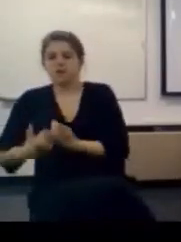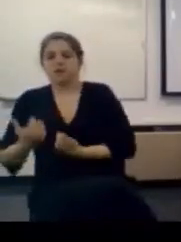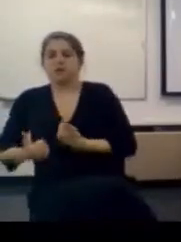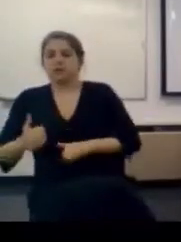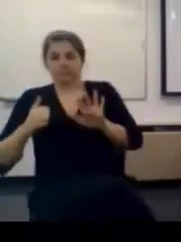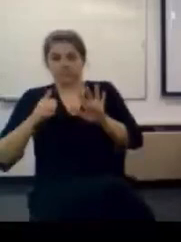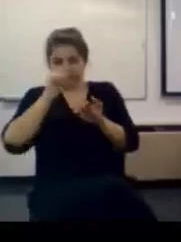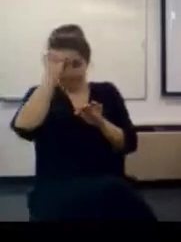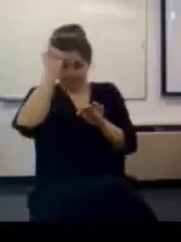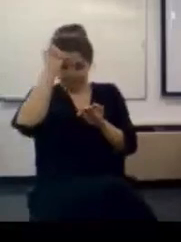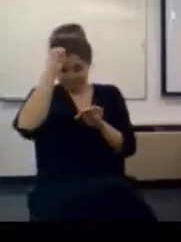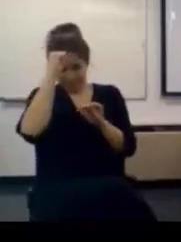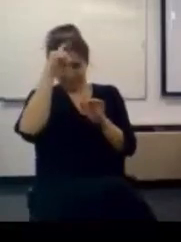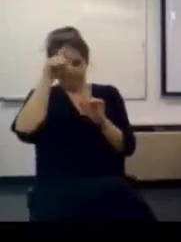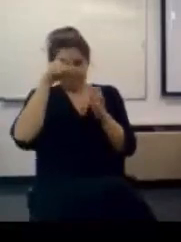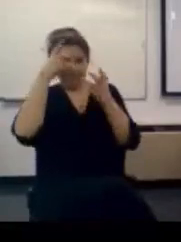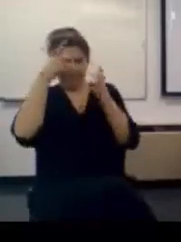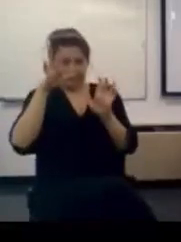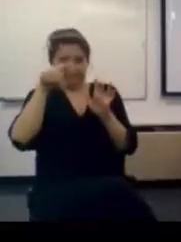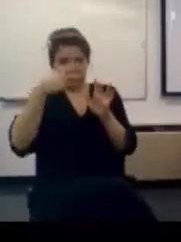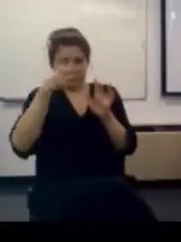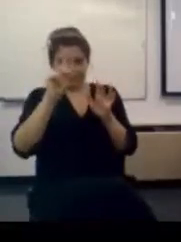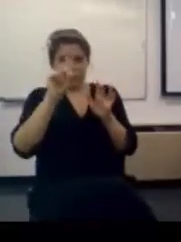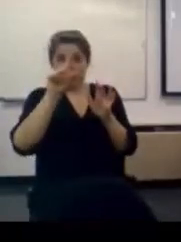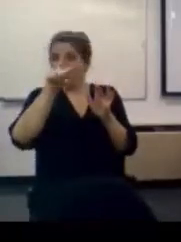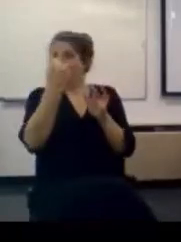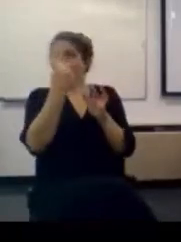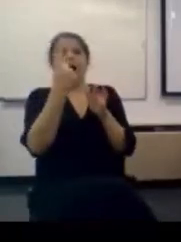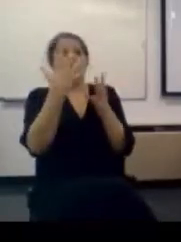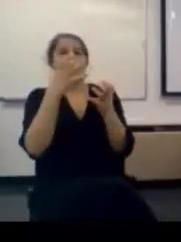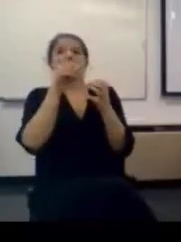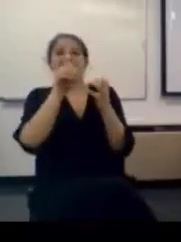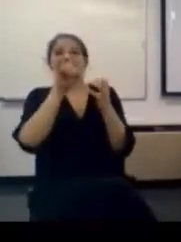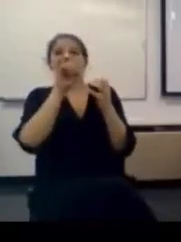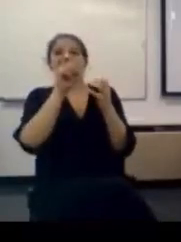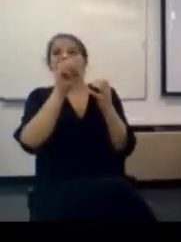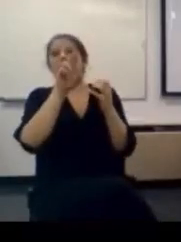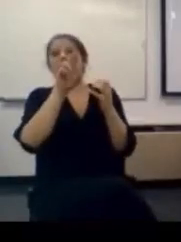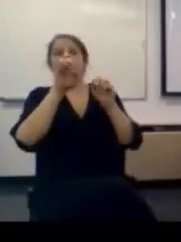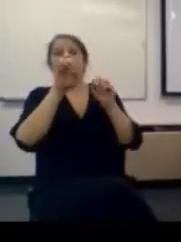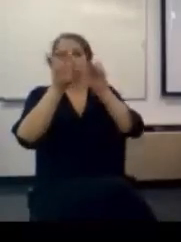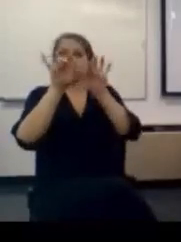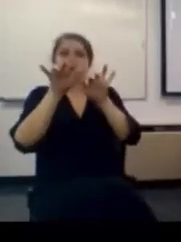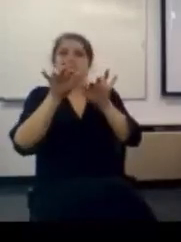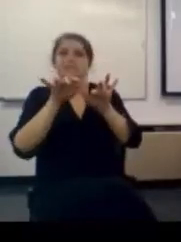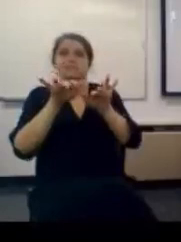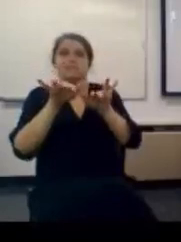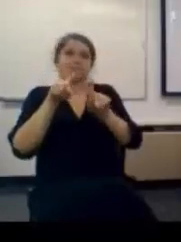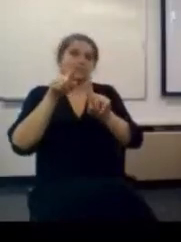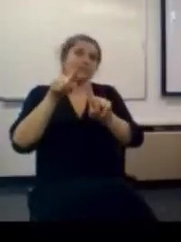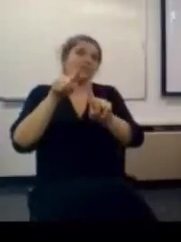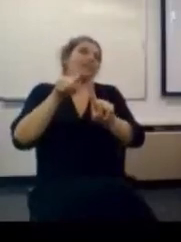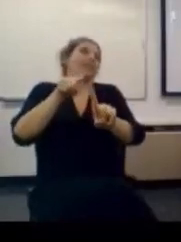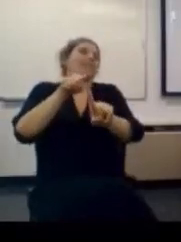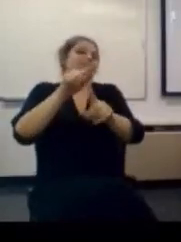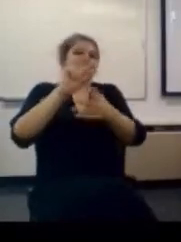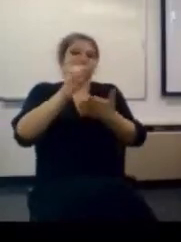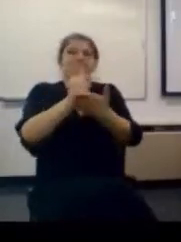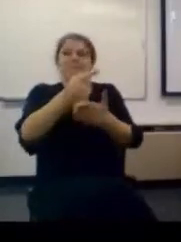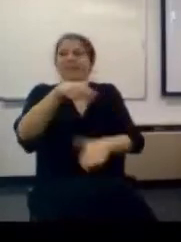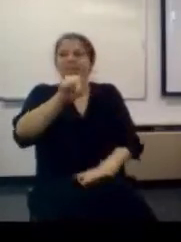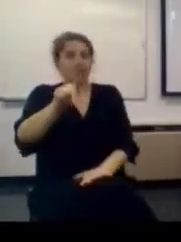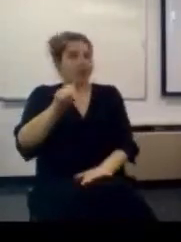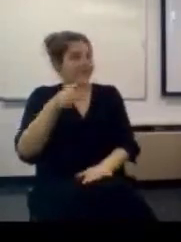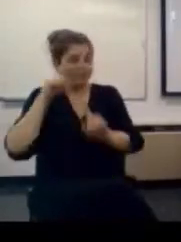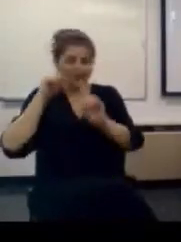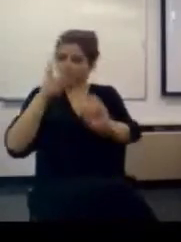you're a PhD student, it is ingrained in your head. The only D you're interested is dissertation. The only